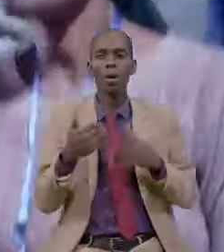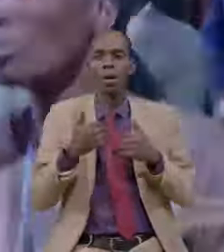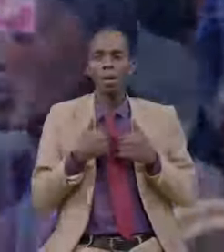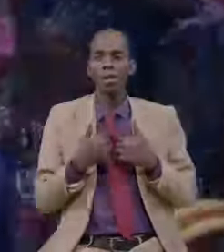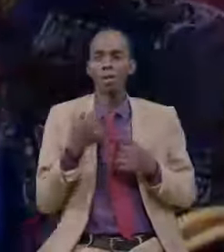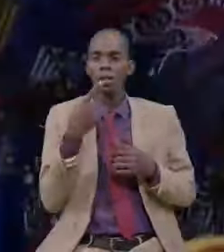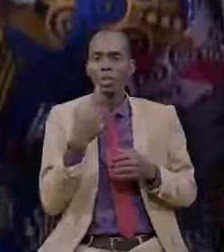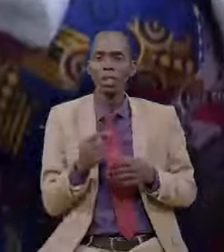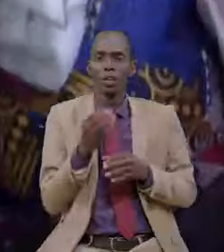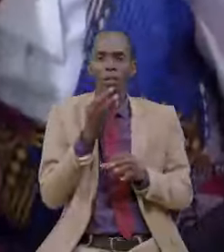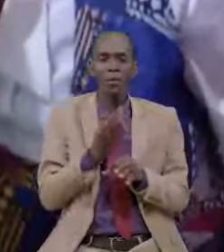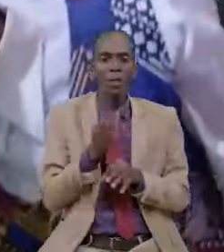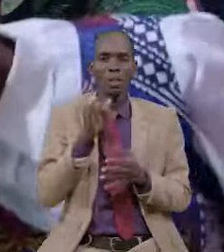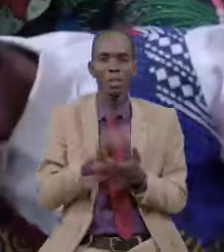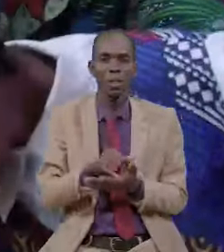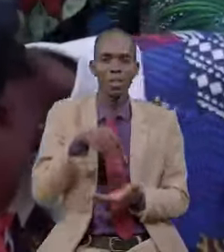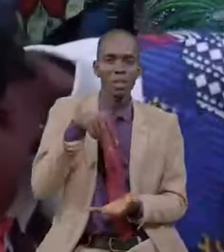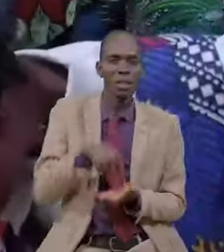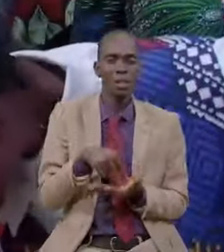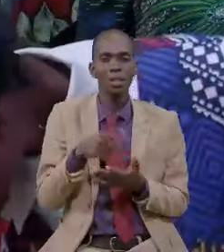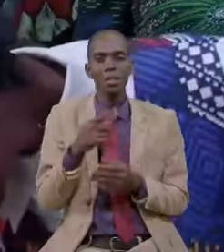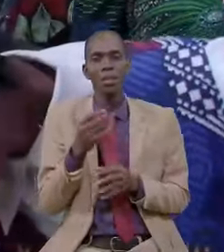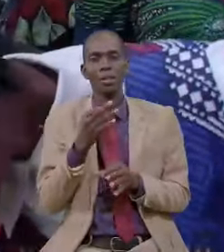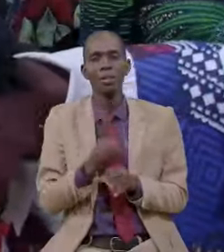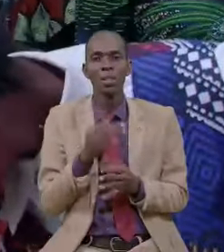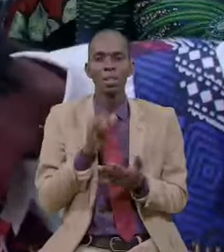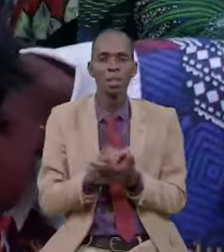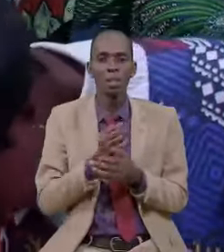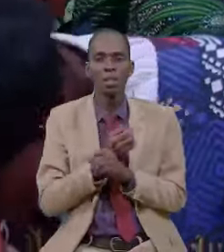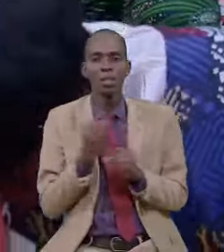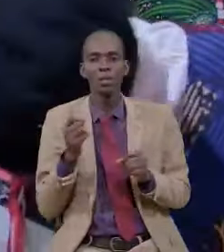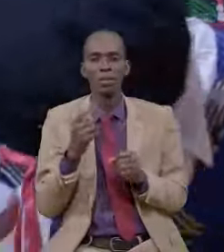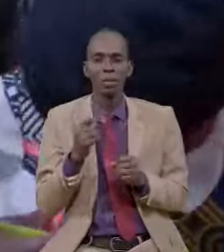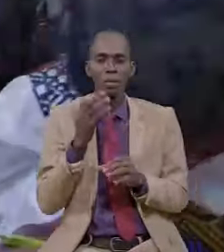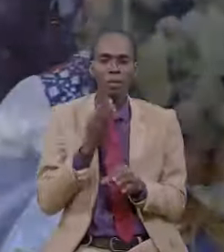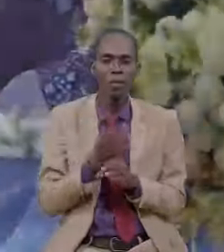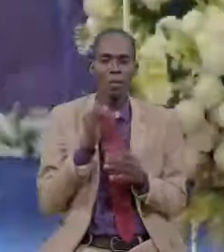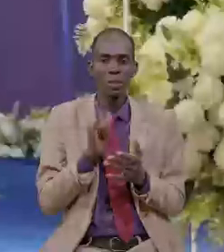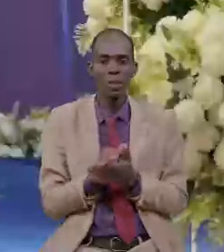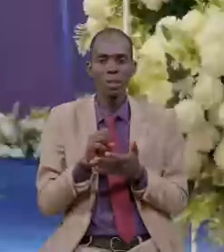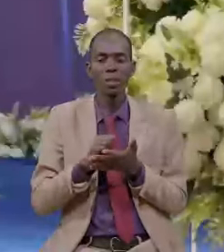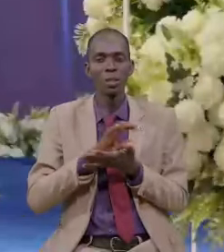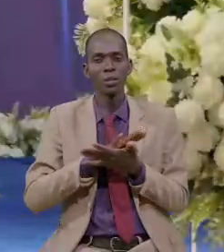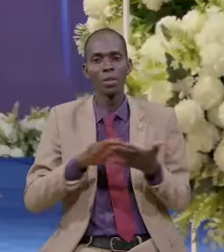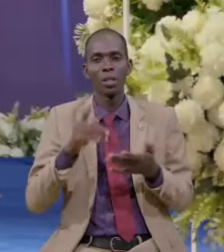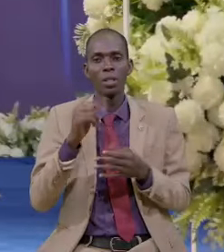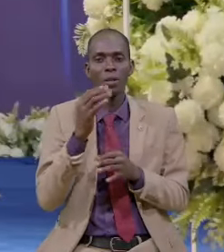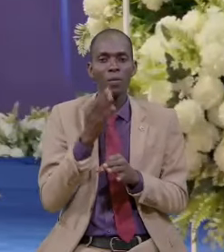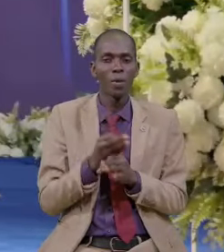faith that stands, the faith that saves, the faith that sanctifies, the faith